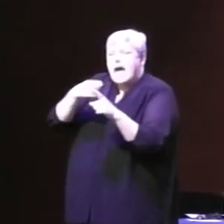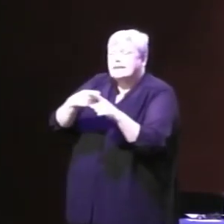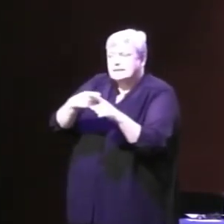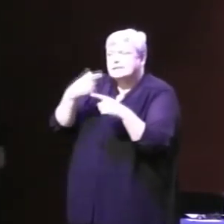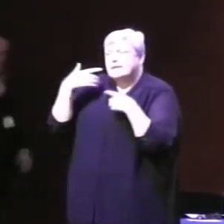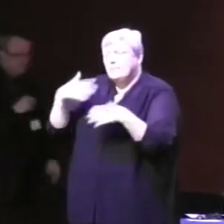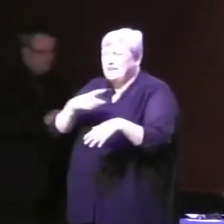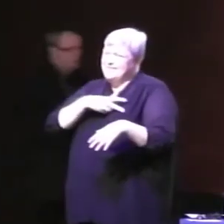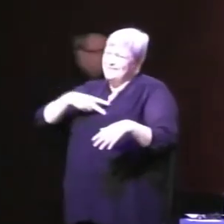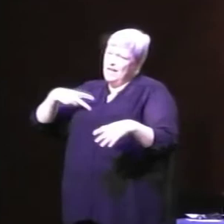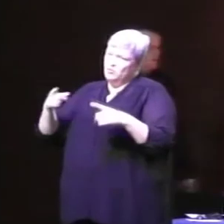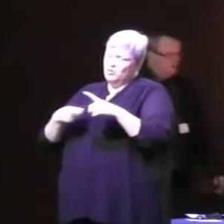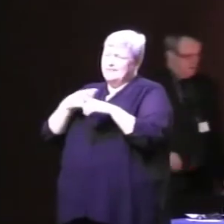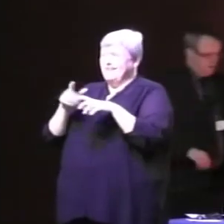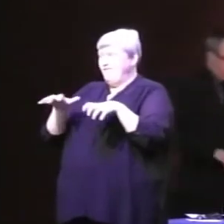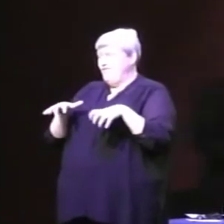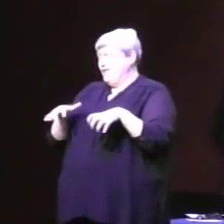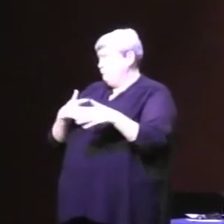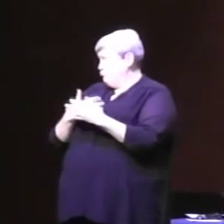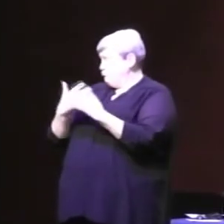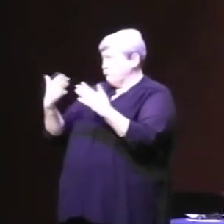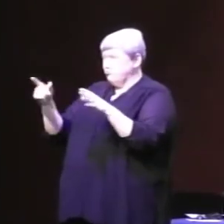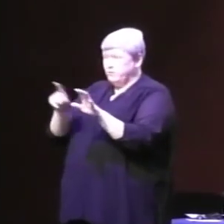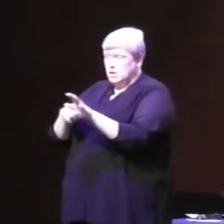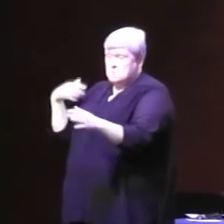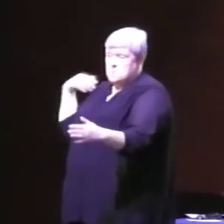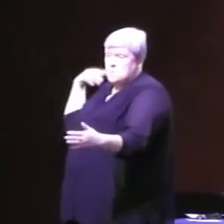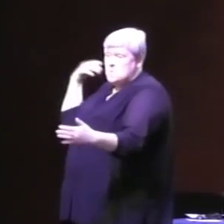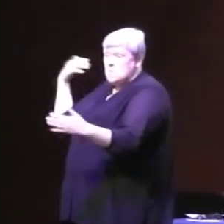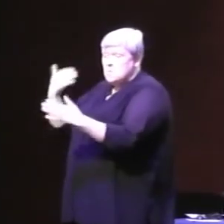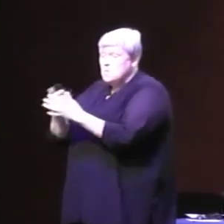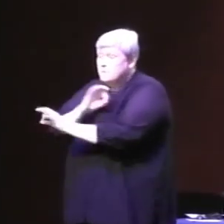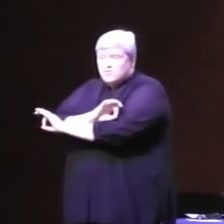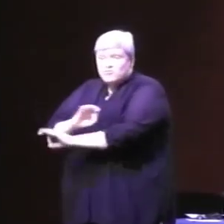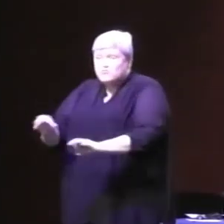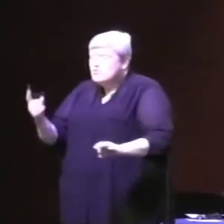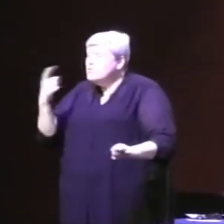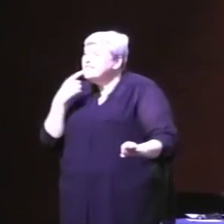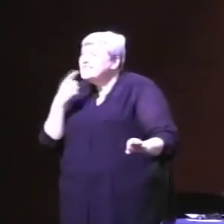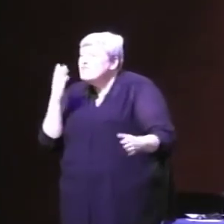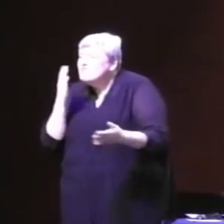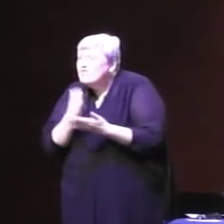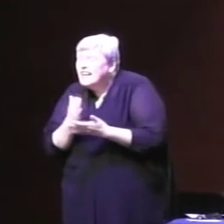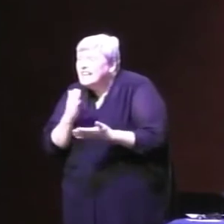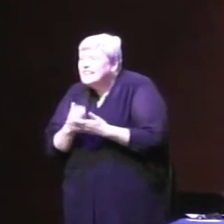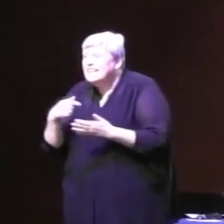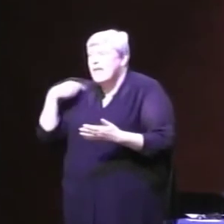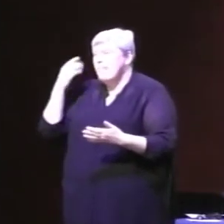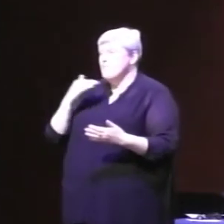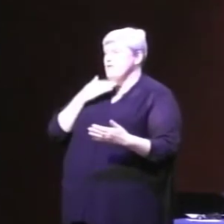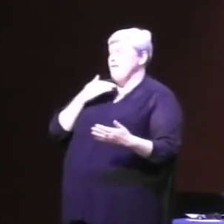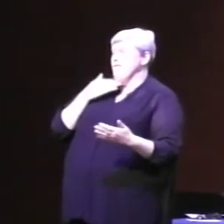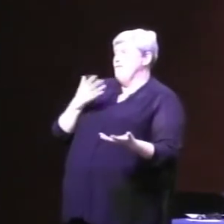a council tax freeze for many, many years without anybody saying really in a loud enough